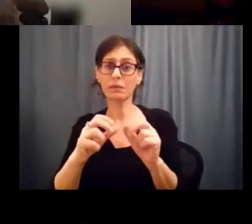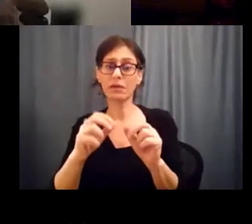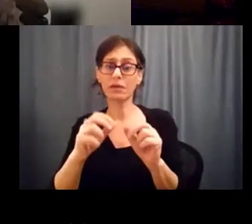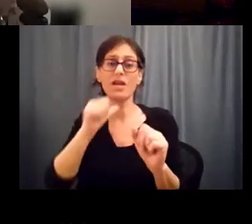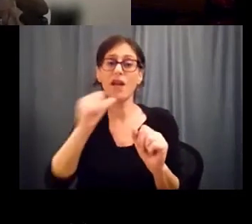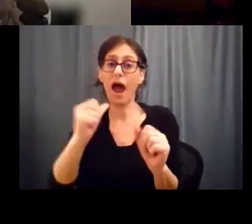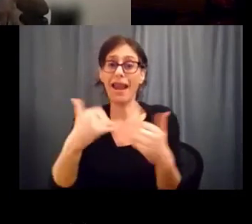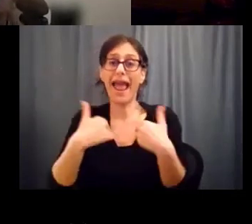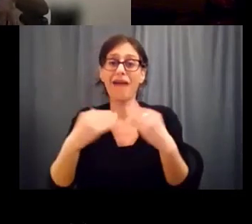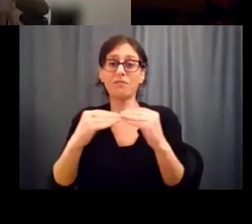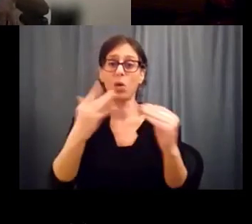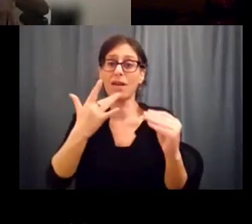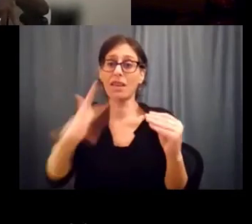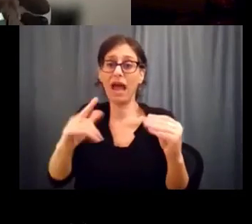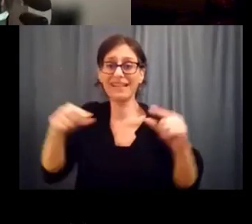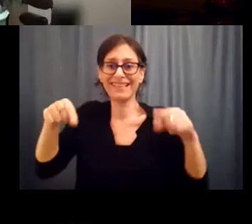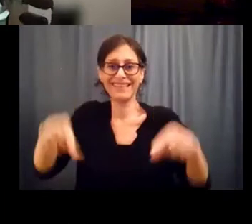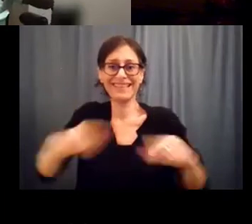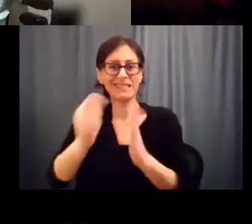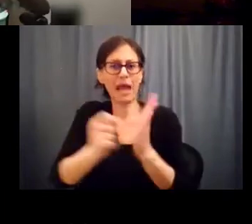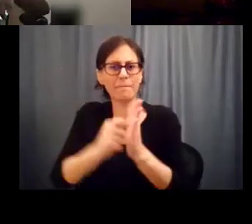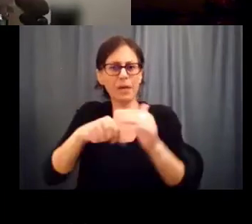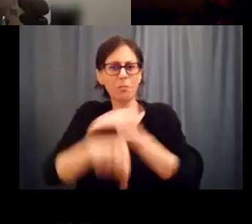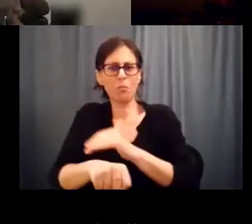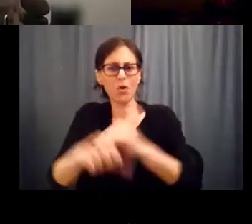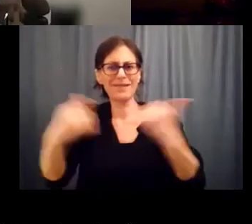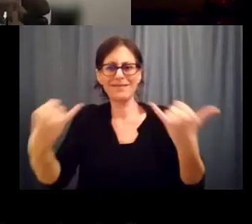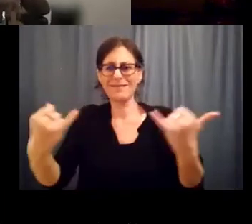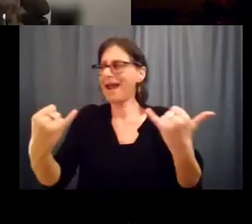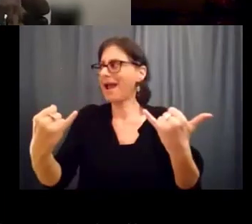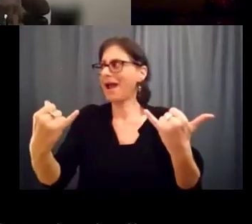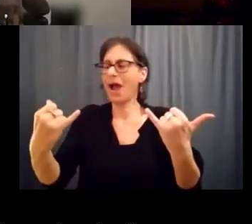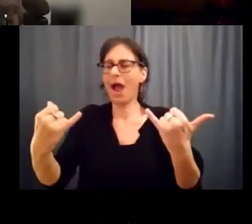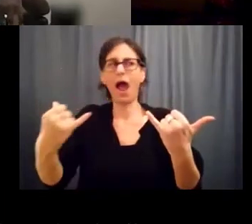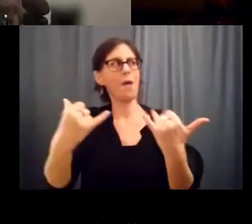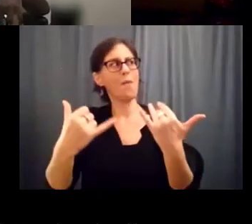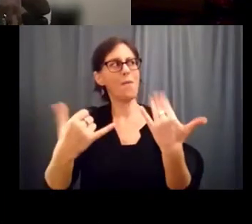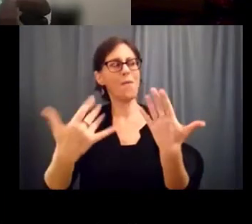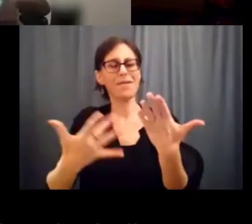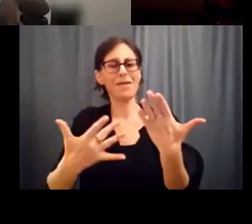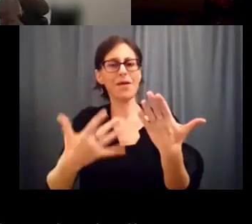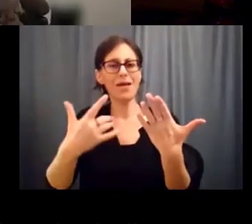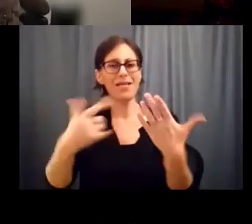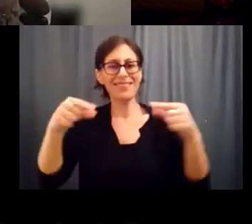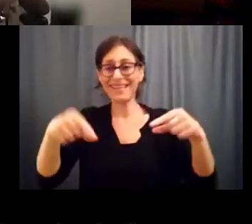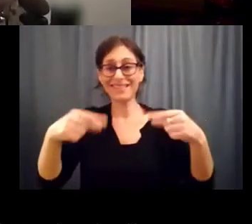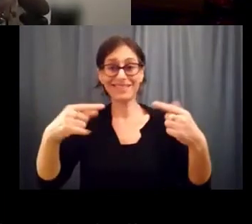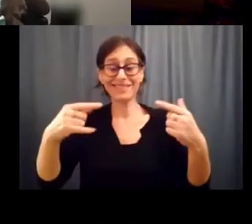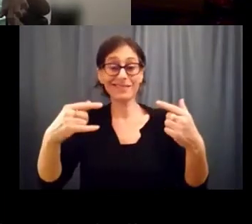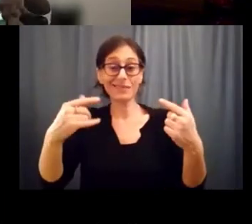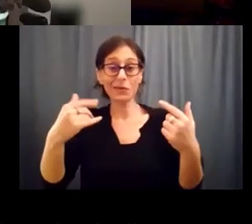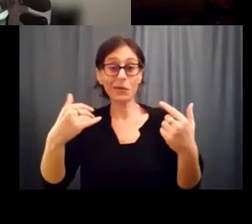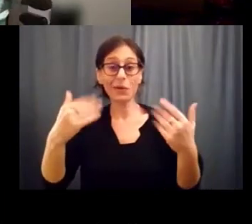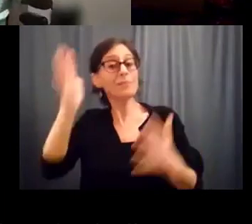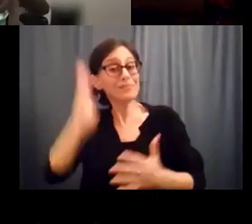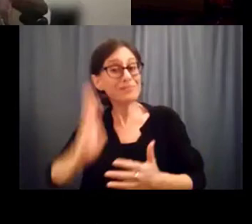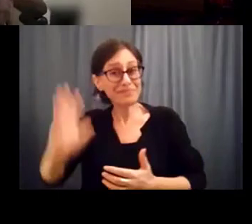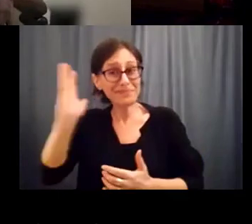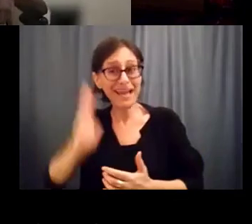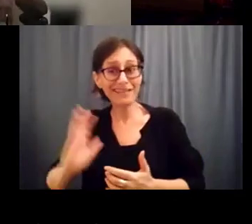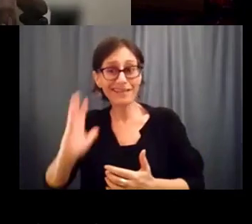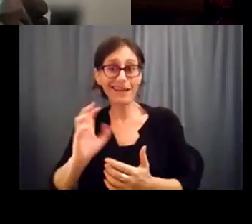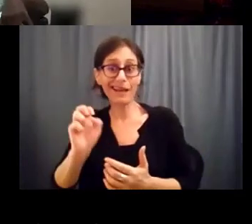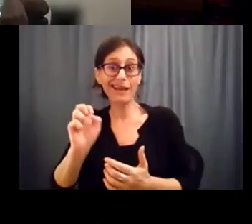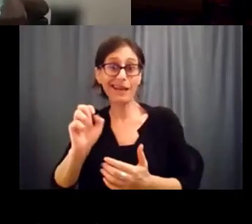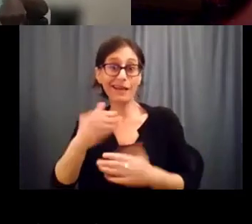born in such a time as this because we have never been in a time where basically, so back in the day and even before